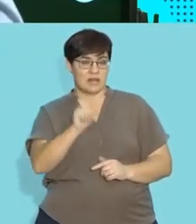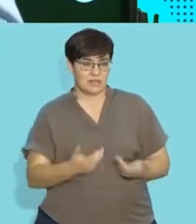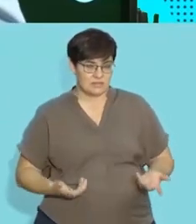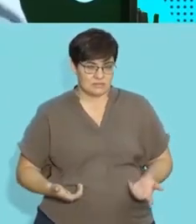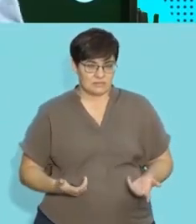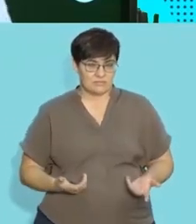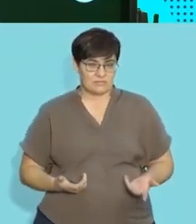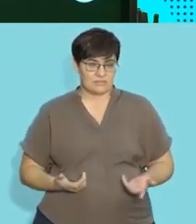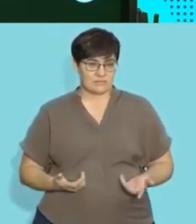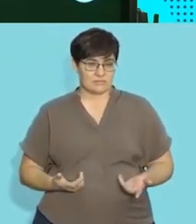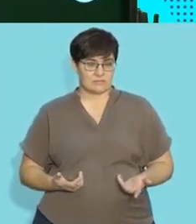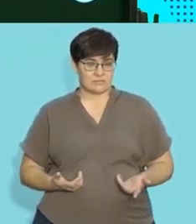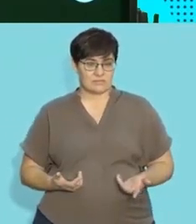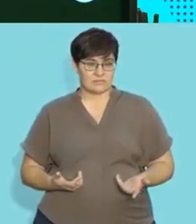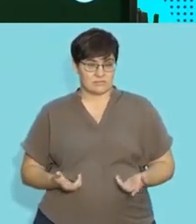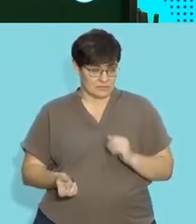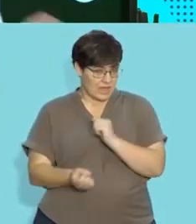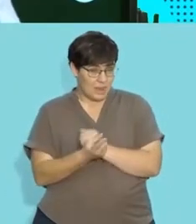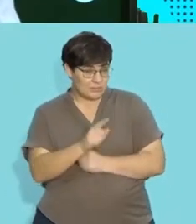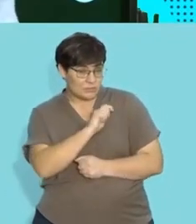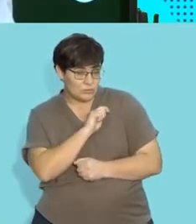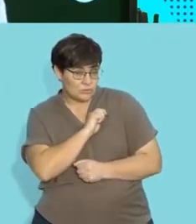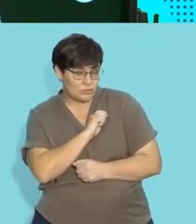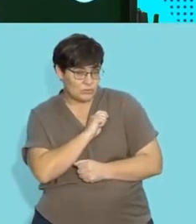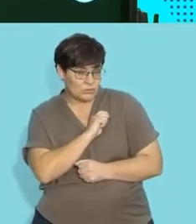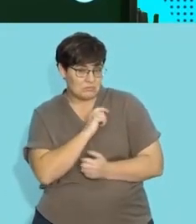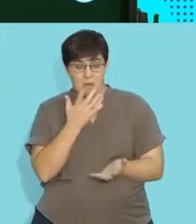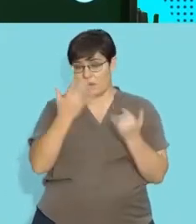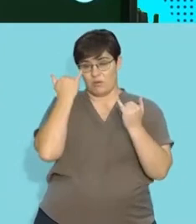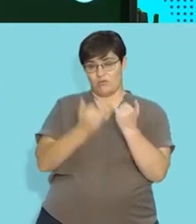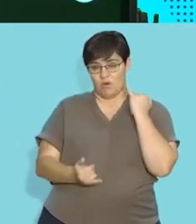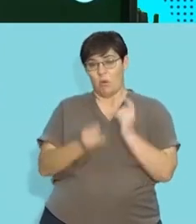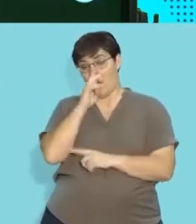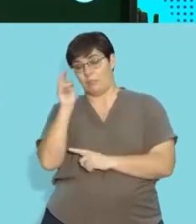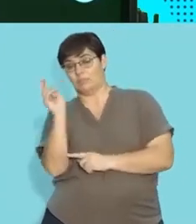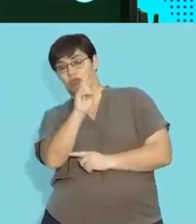that really happening? Might be wrong because of the prediction.